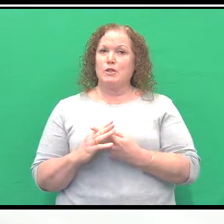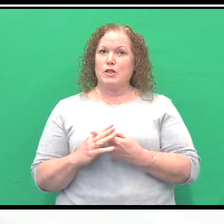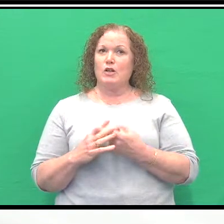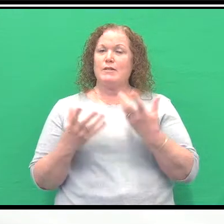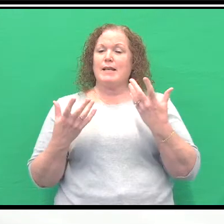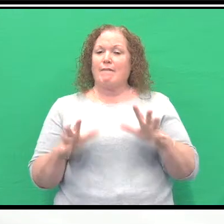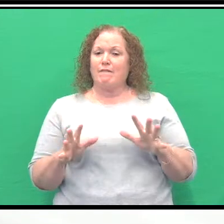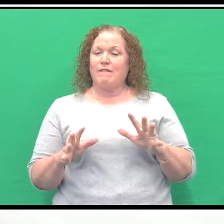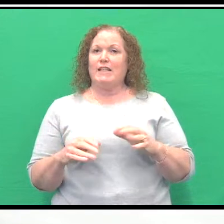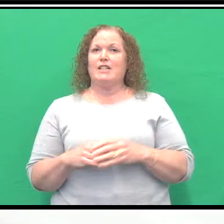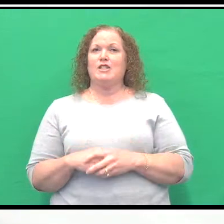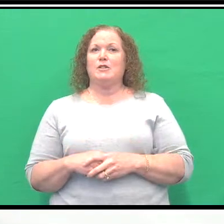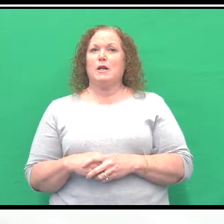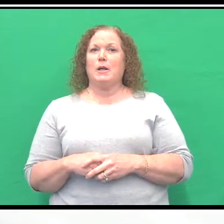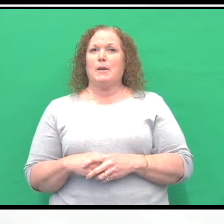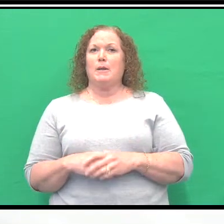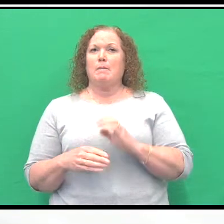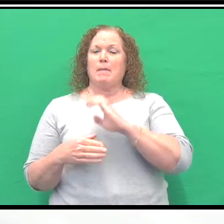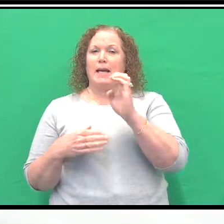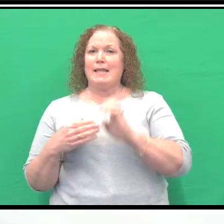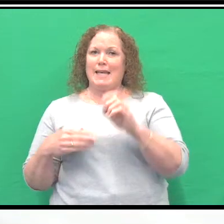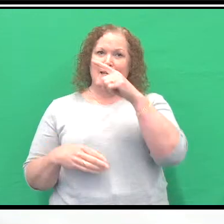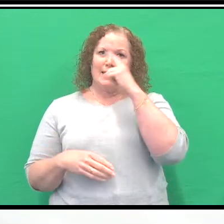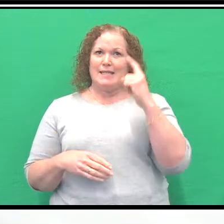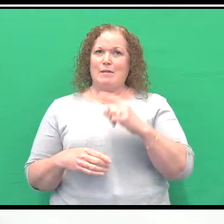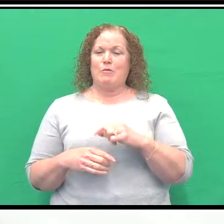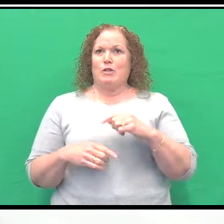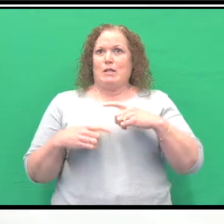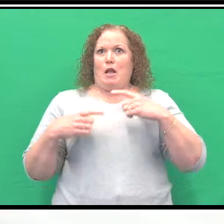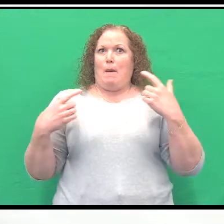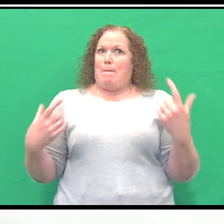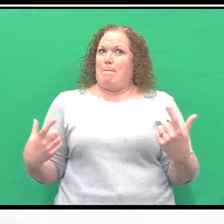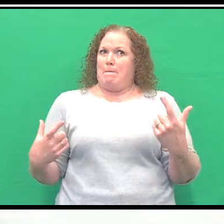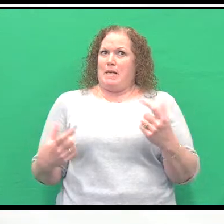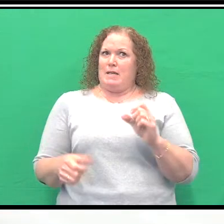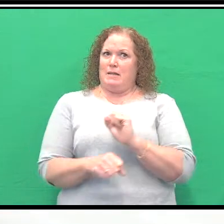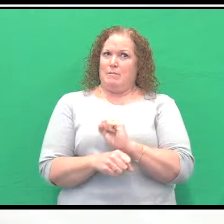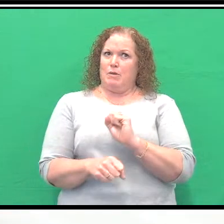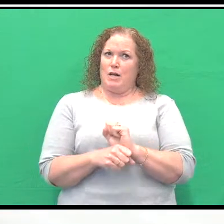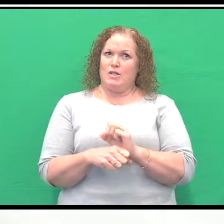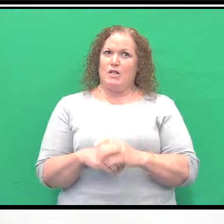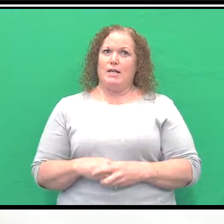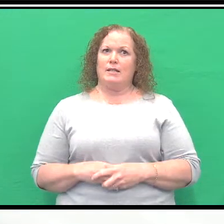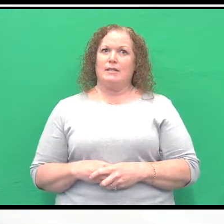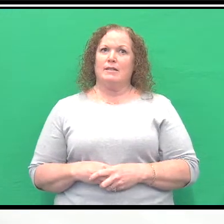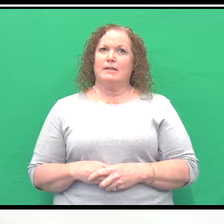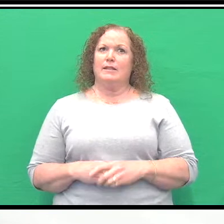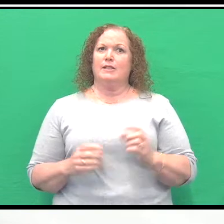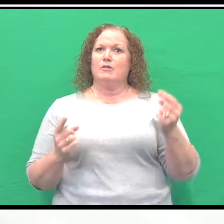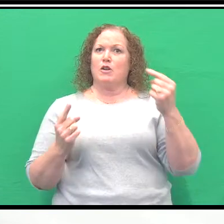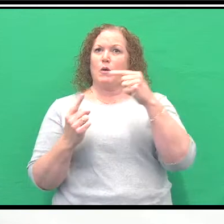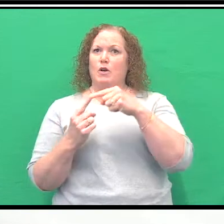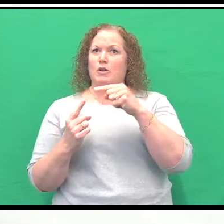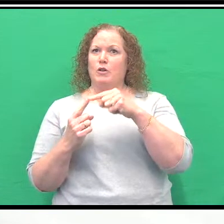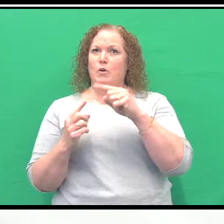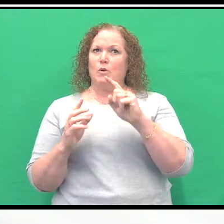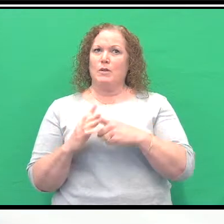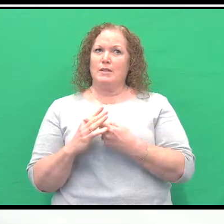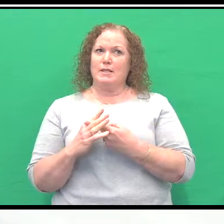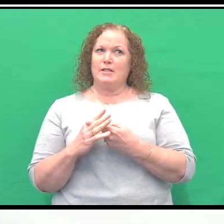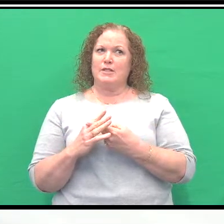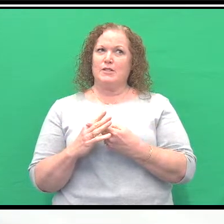It's really a huge project, and so our goal is to start on it as soon as we can.